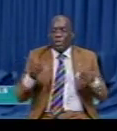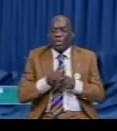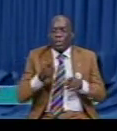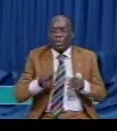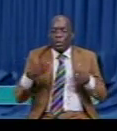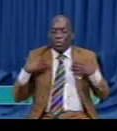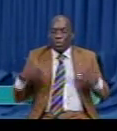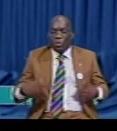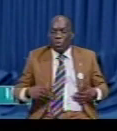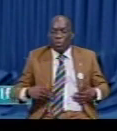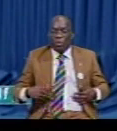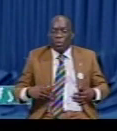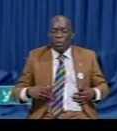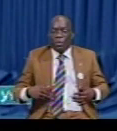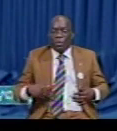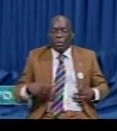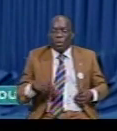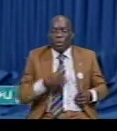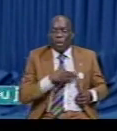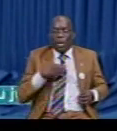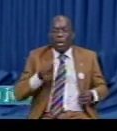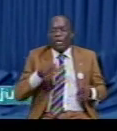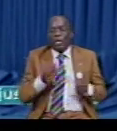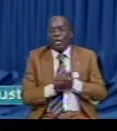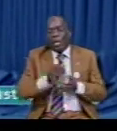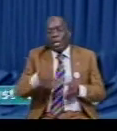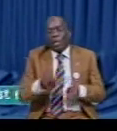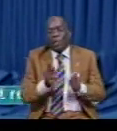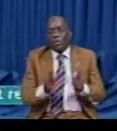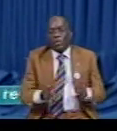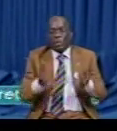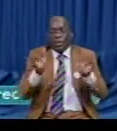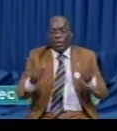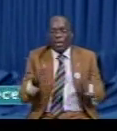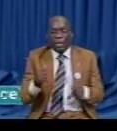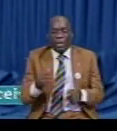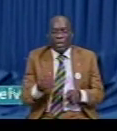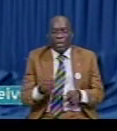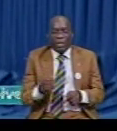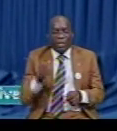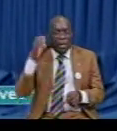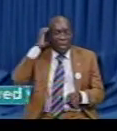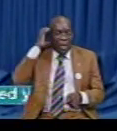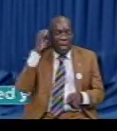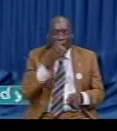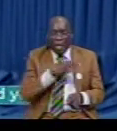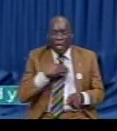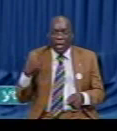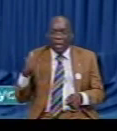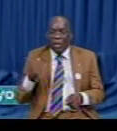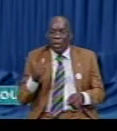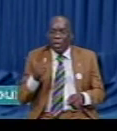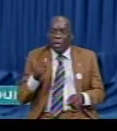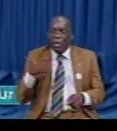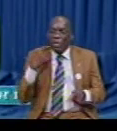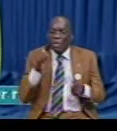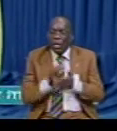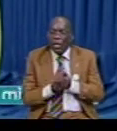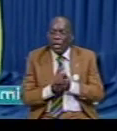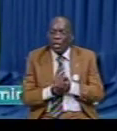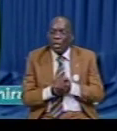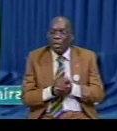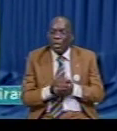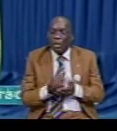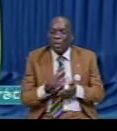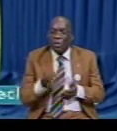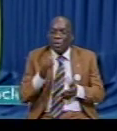didn't know it was obvious, like another person could hear it outside. It was one day my friend was just, we were walking together and she was like, is that your bone? Is that your,